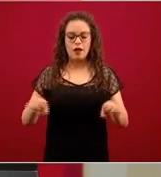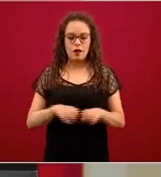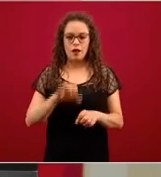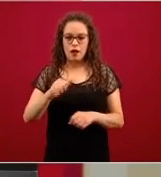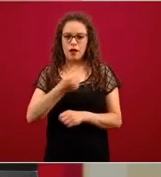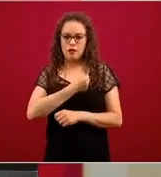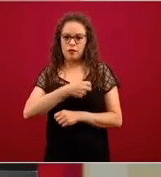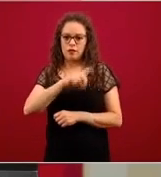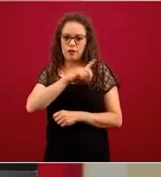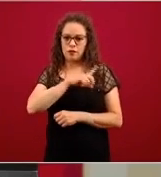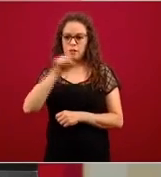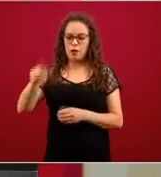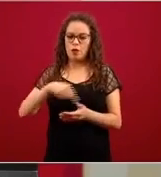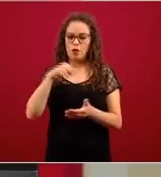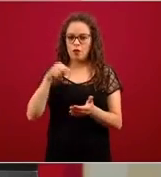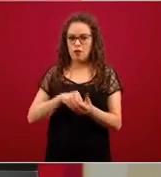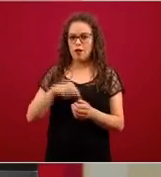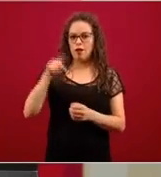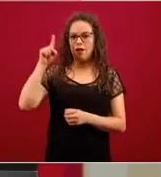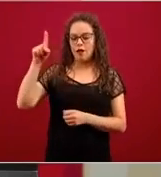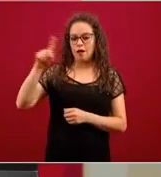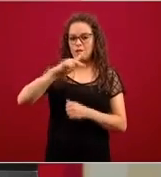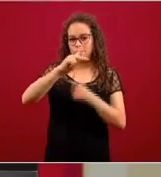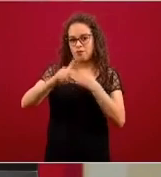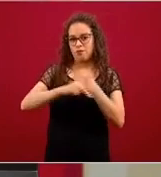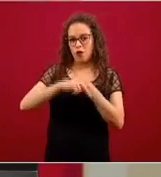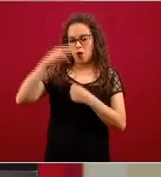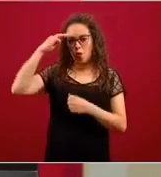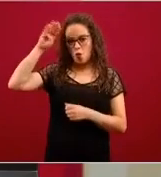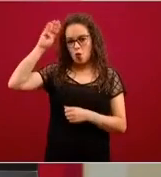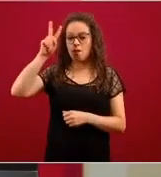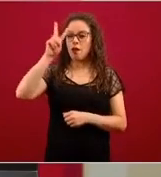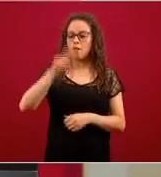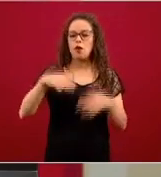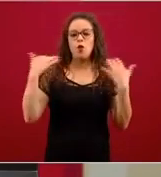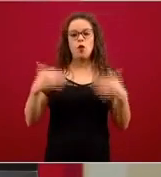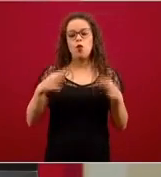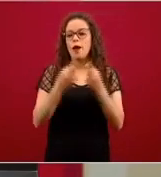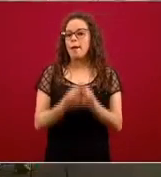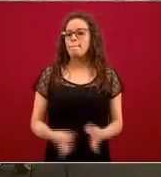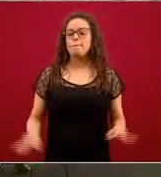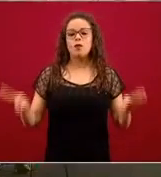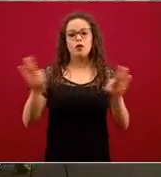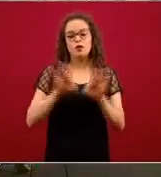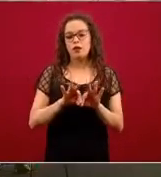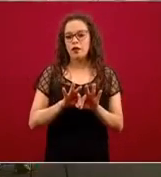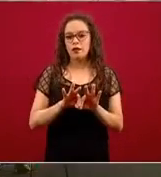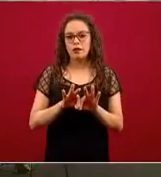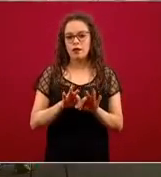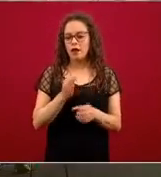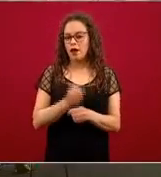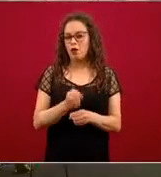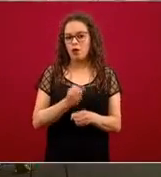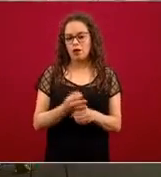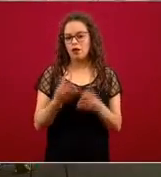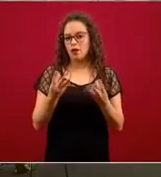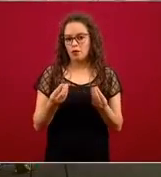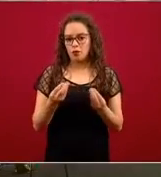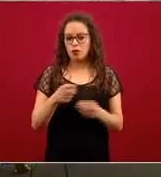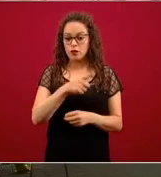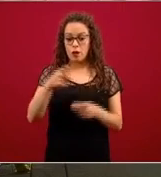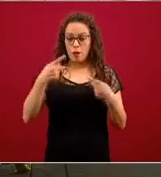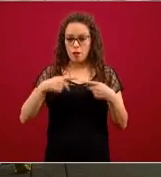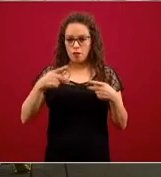flight, and they are from Cuba, and they know all about public health, and they are extremely important to